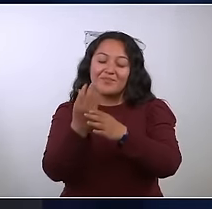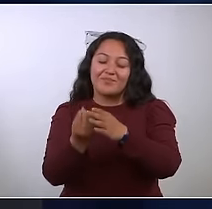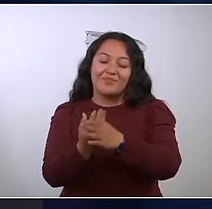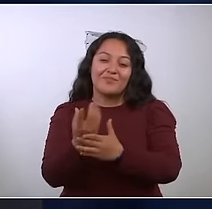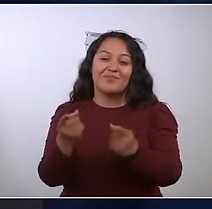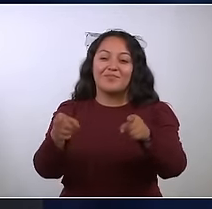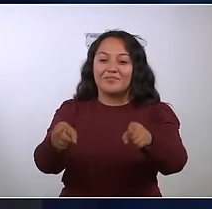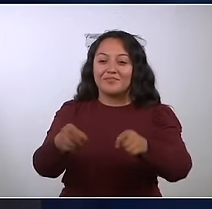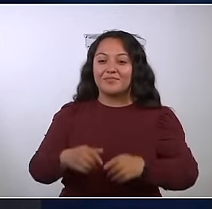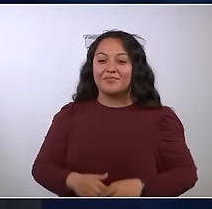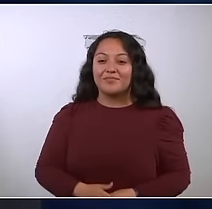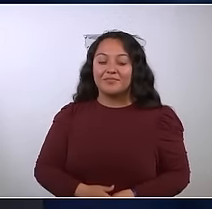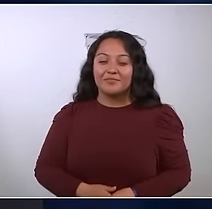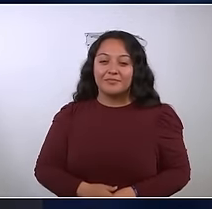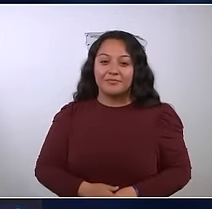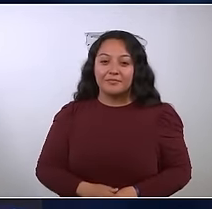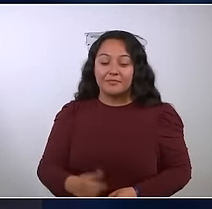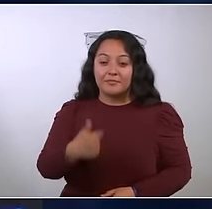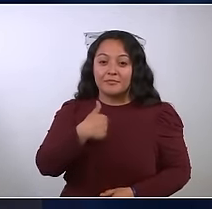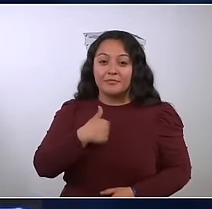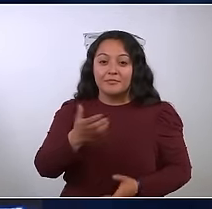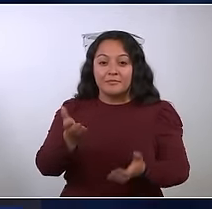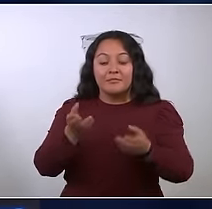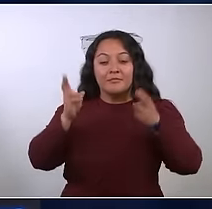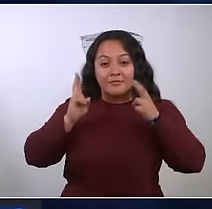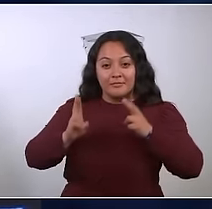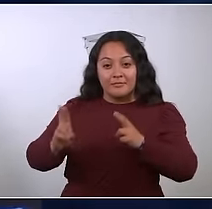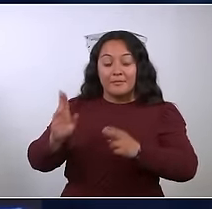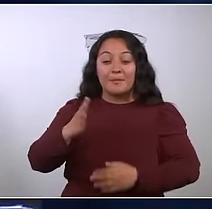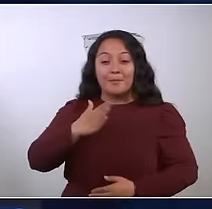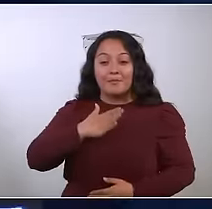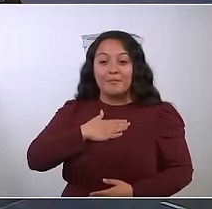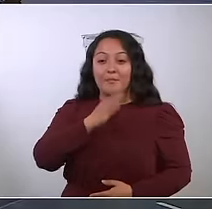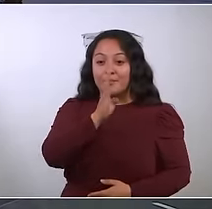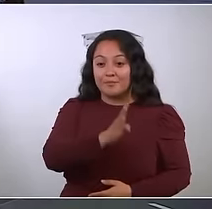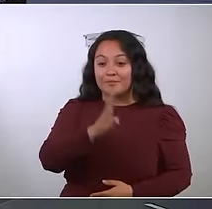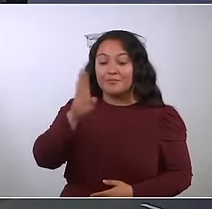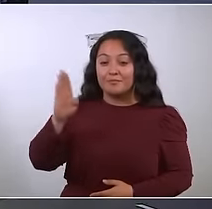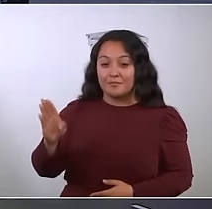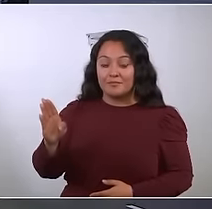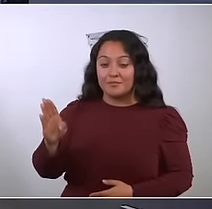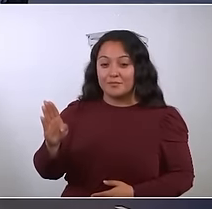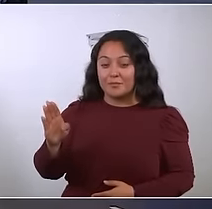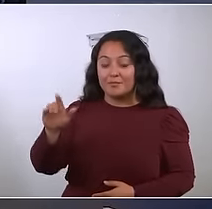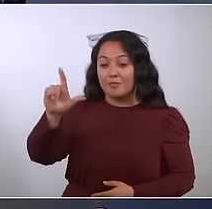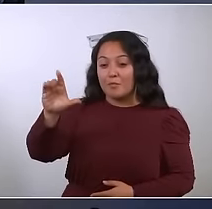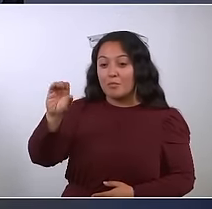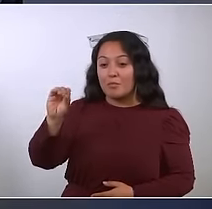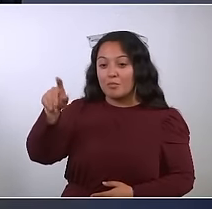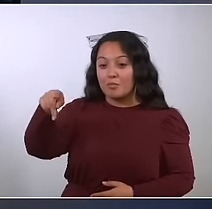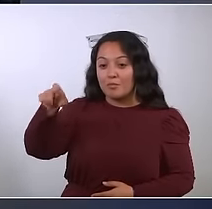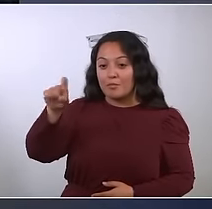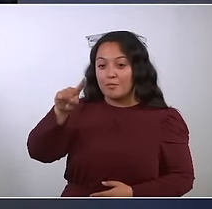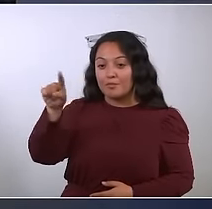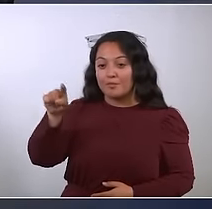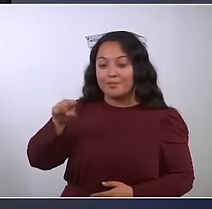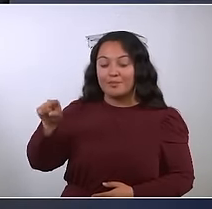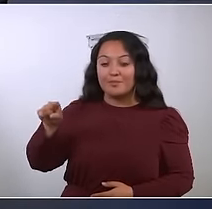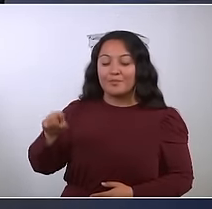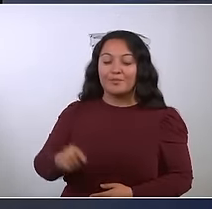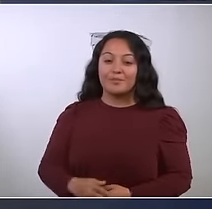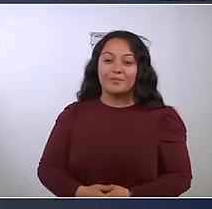growth. Honro en esta hora a mi obispo Eliseo López. I also honor my bishop Eliseo